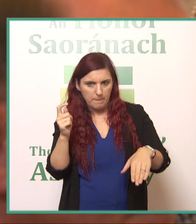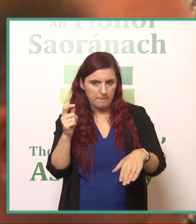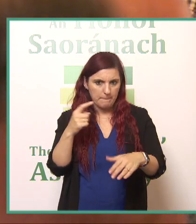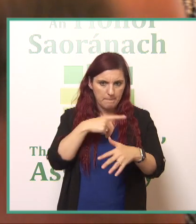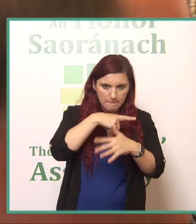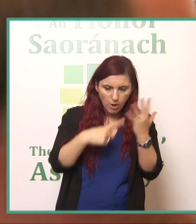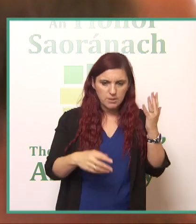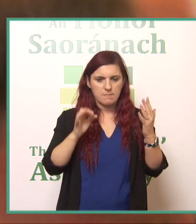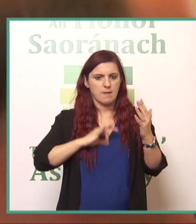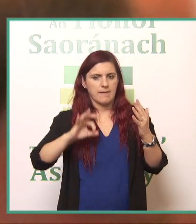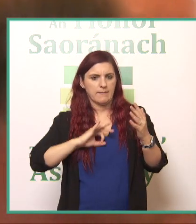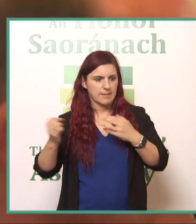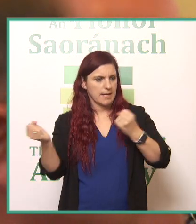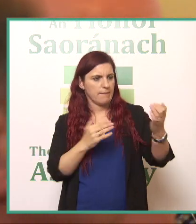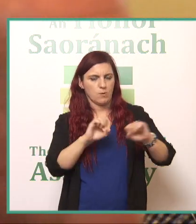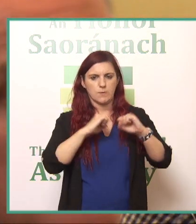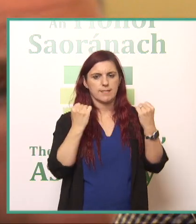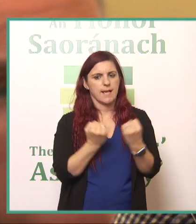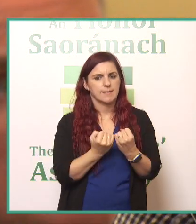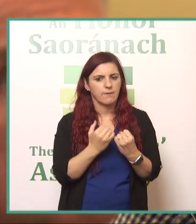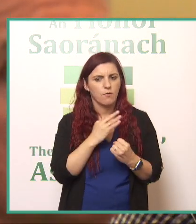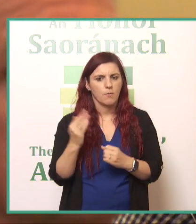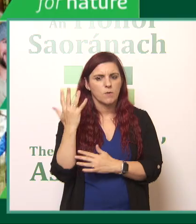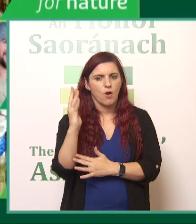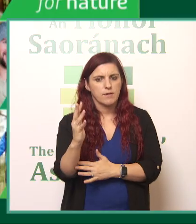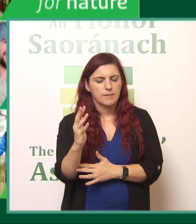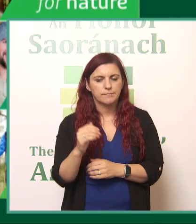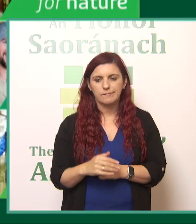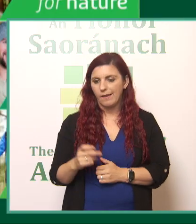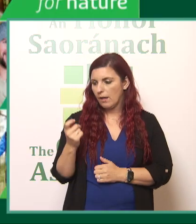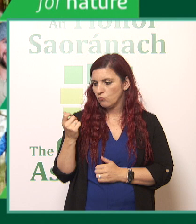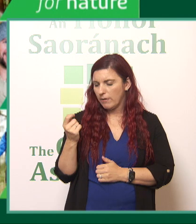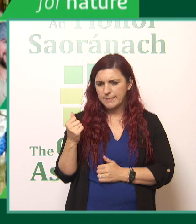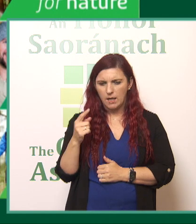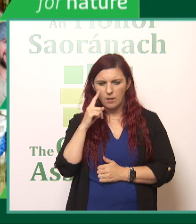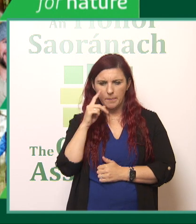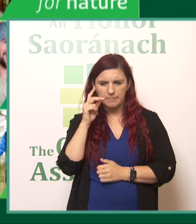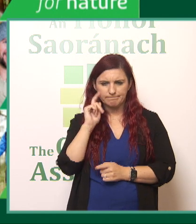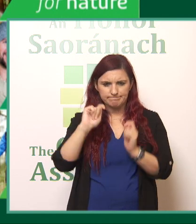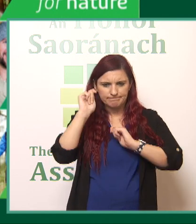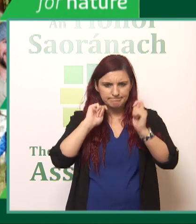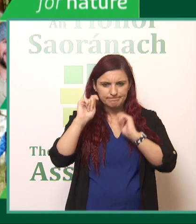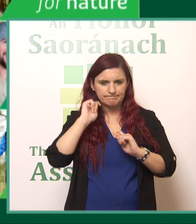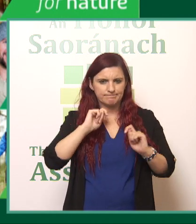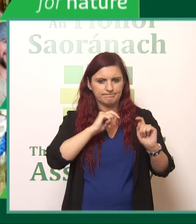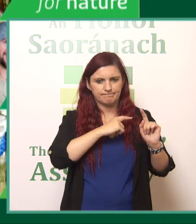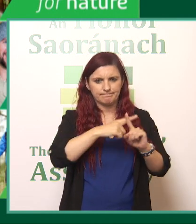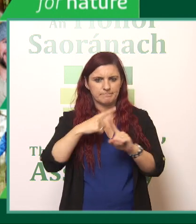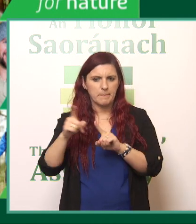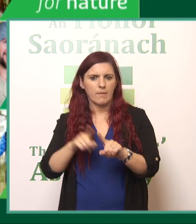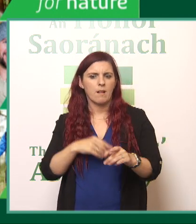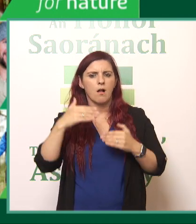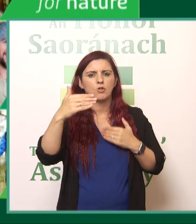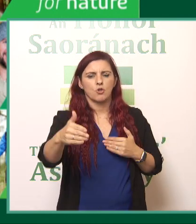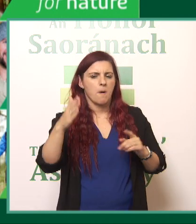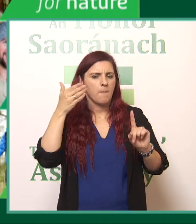from our forests to society. And recently we have been looking at the long-term